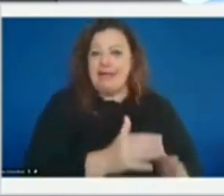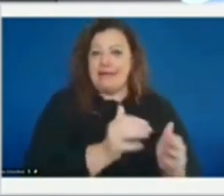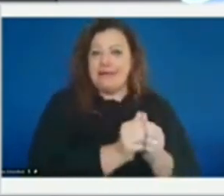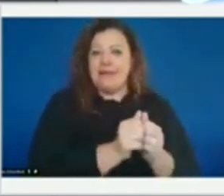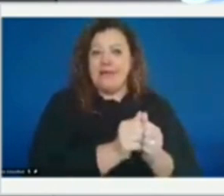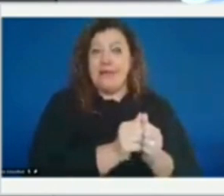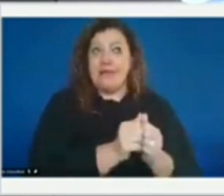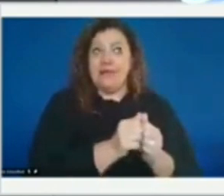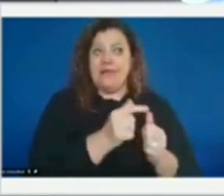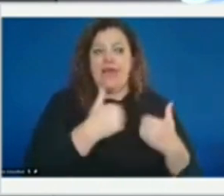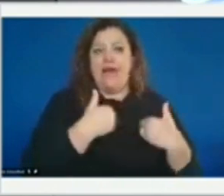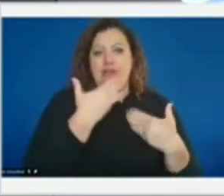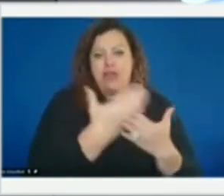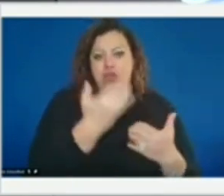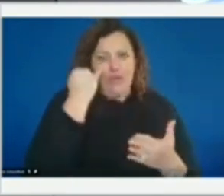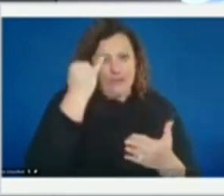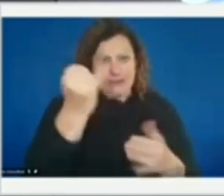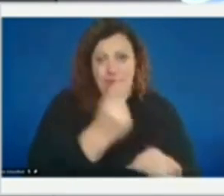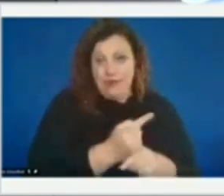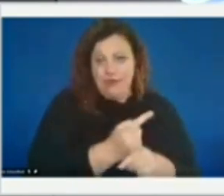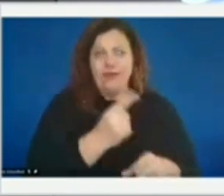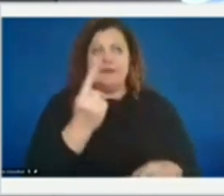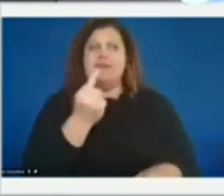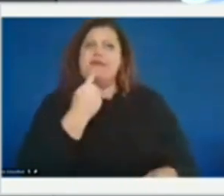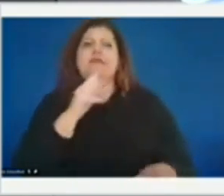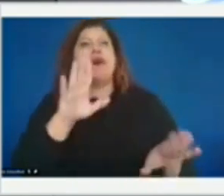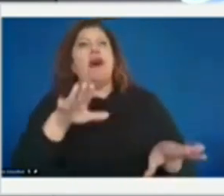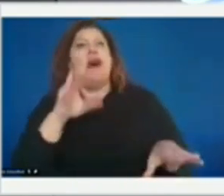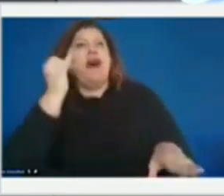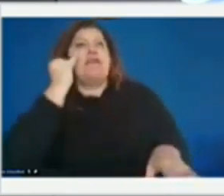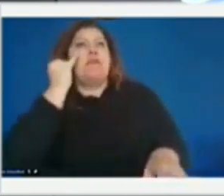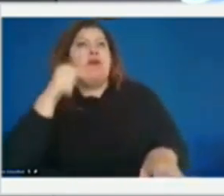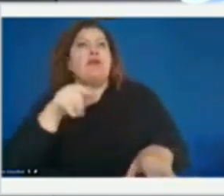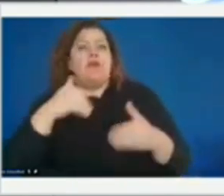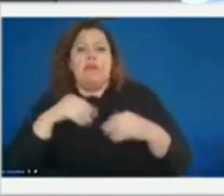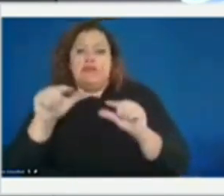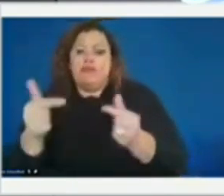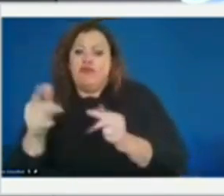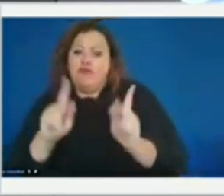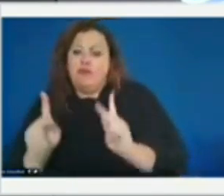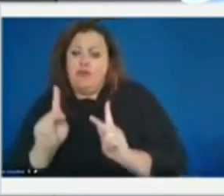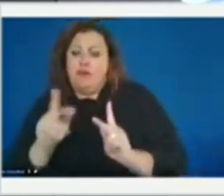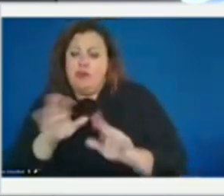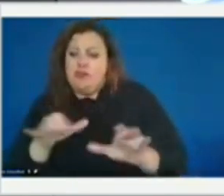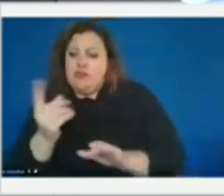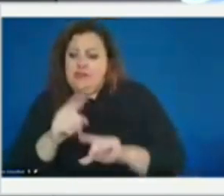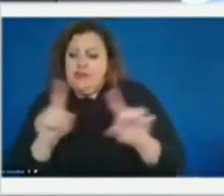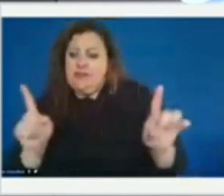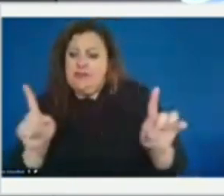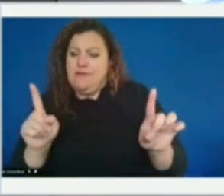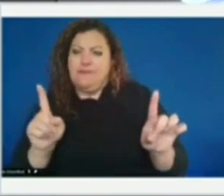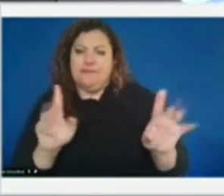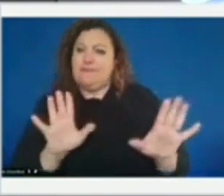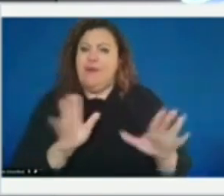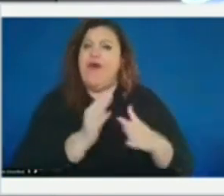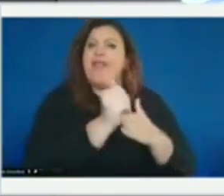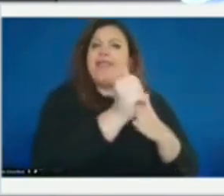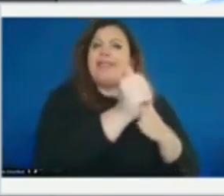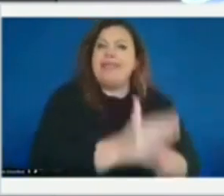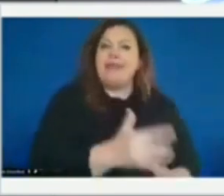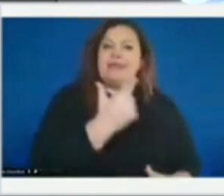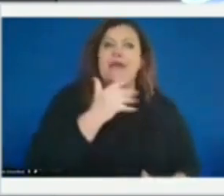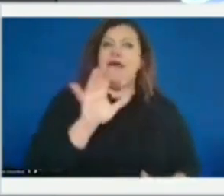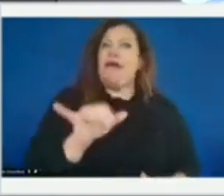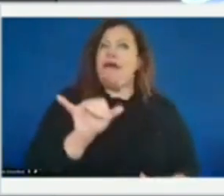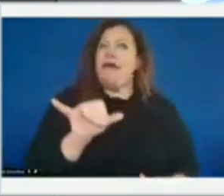right? We talk about that all the time where somebody says, what if we took this group of people and did something different? Leadership then says, hey, that sounds like a great idea.